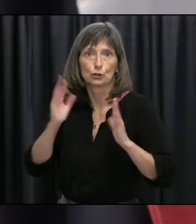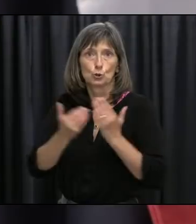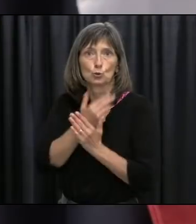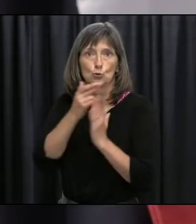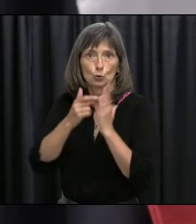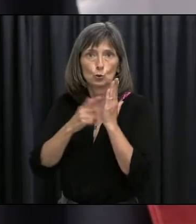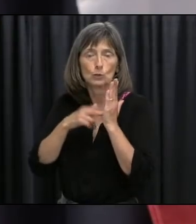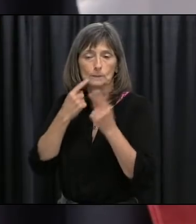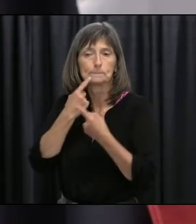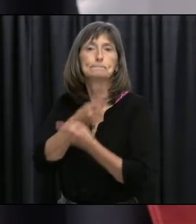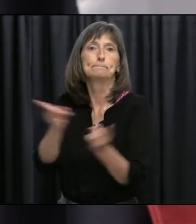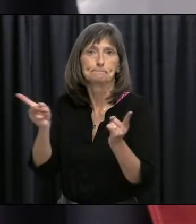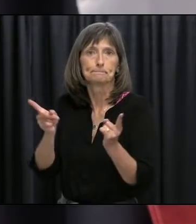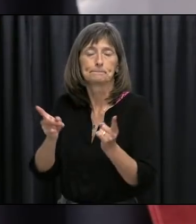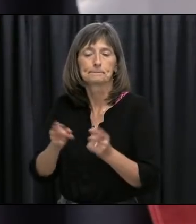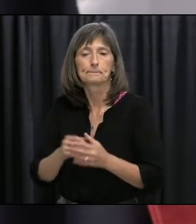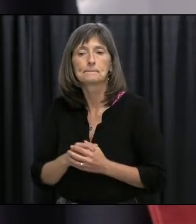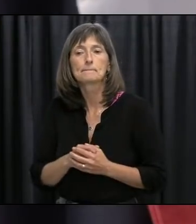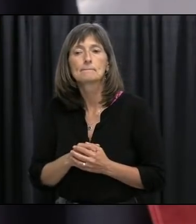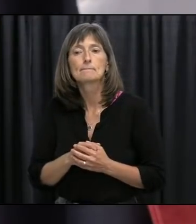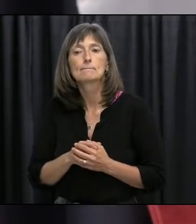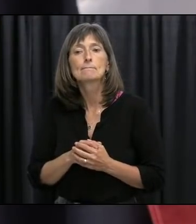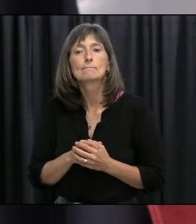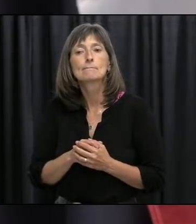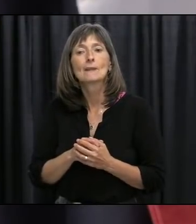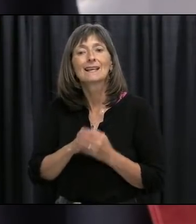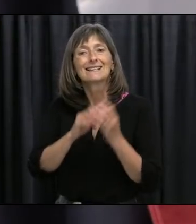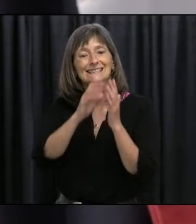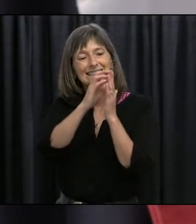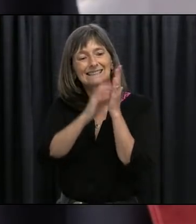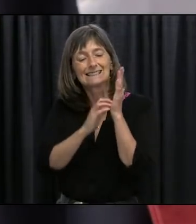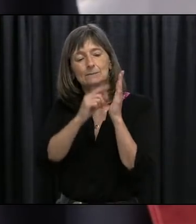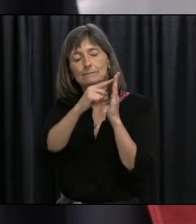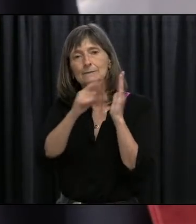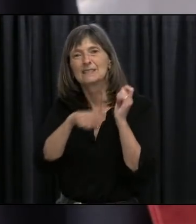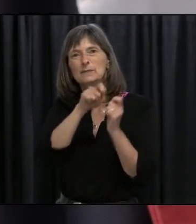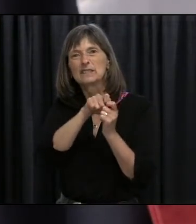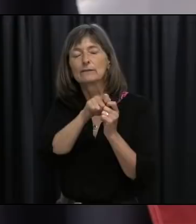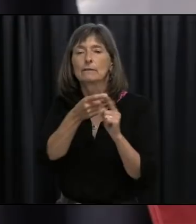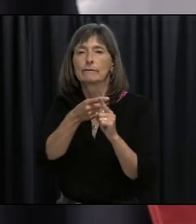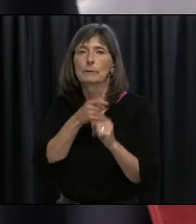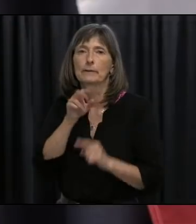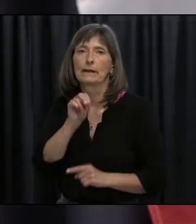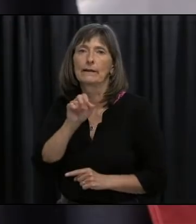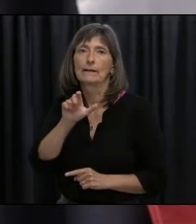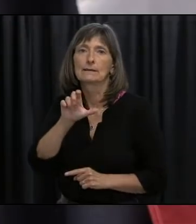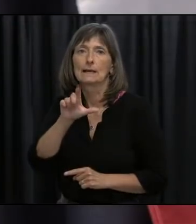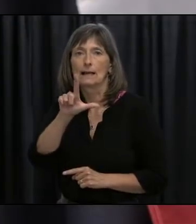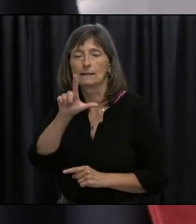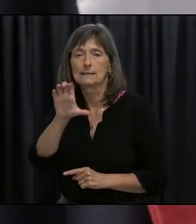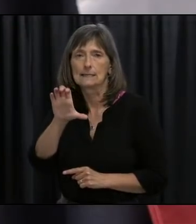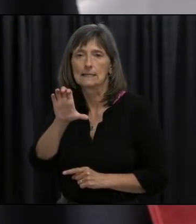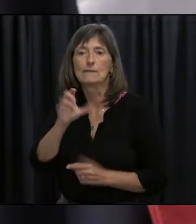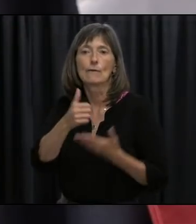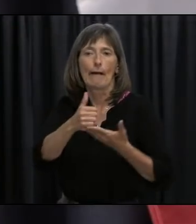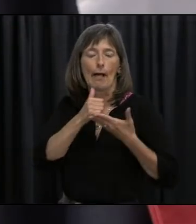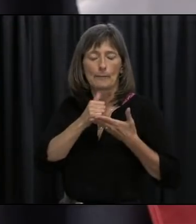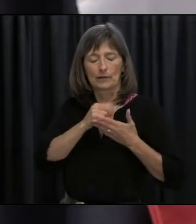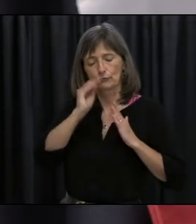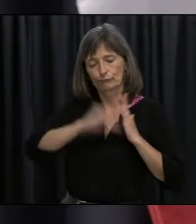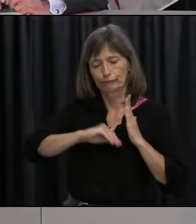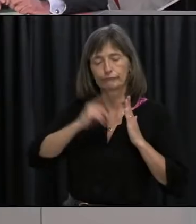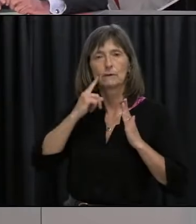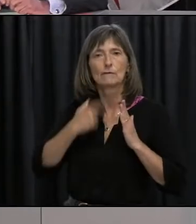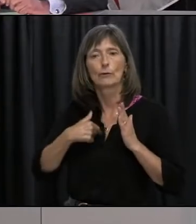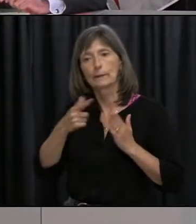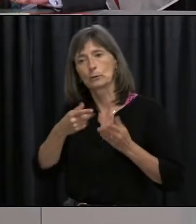As I say, some of the detail language is coming from them to enable us to make it more efficient. Okay, thank